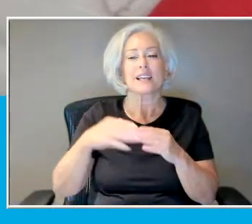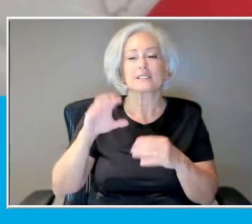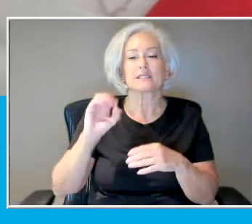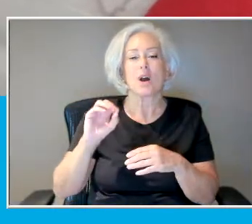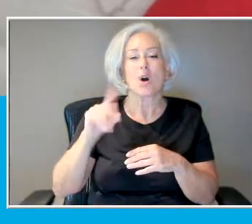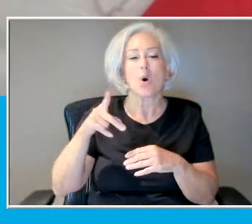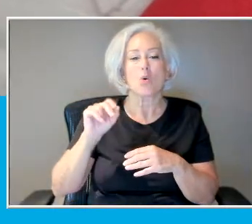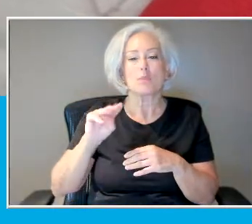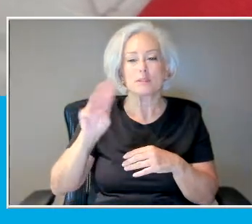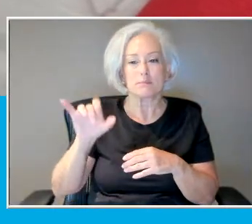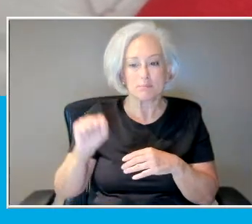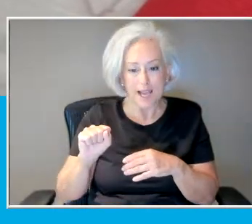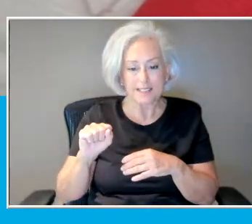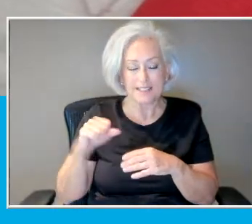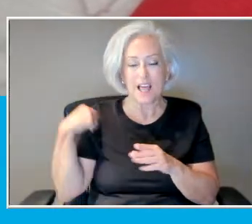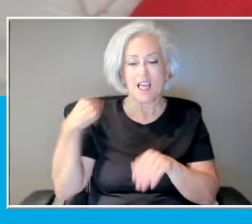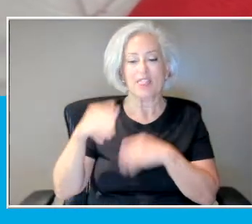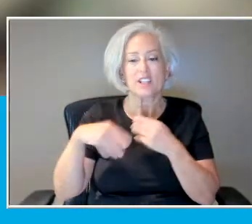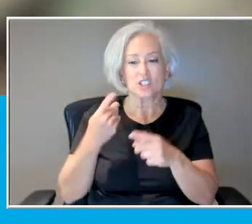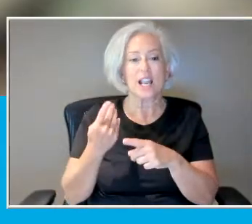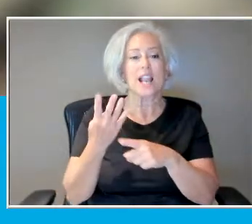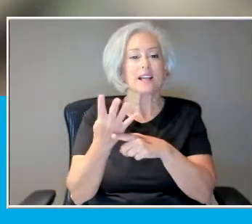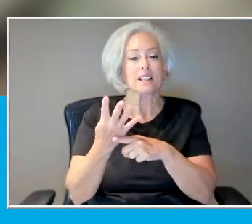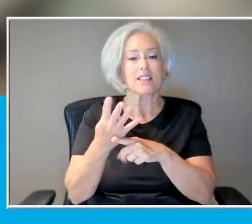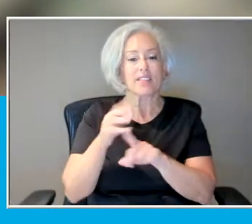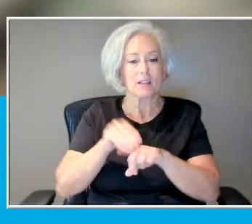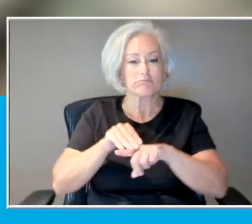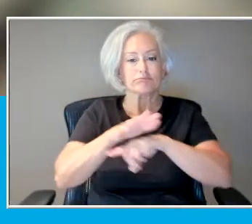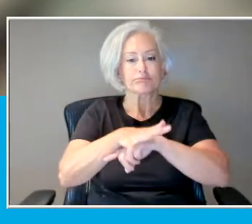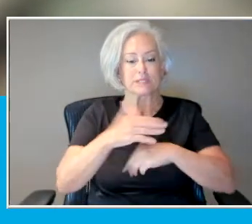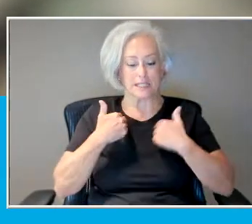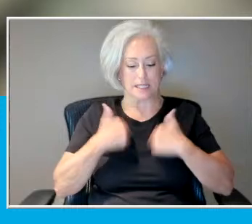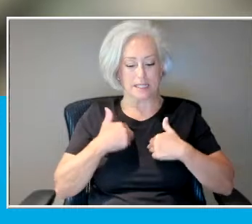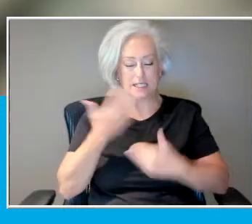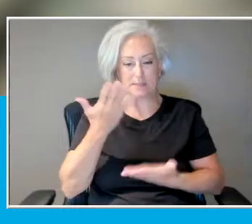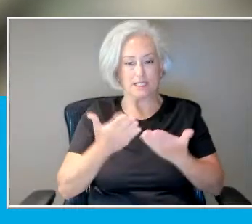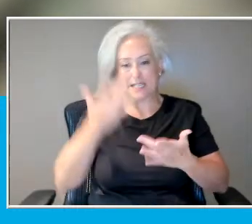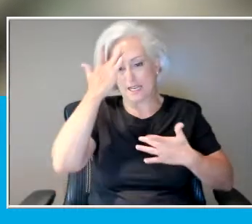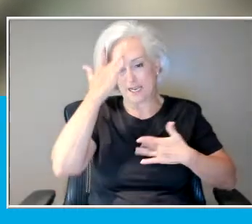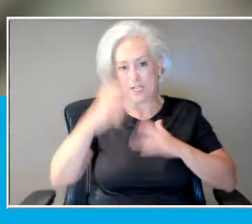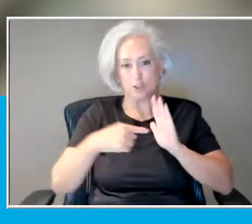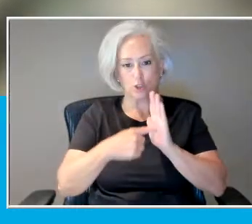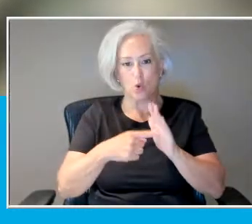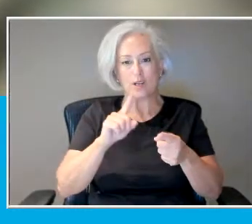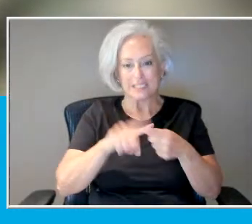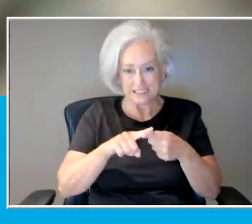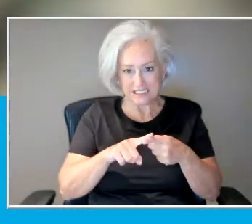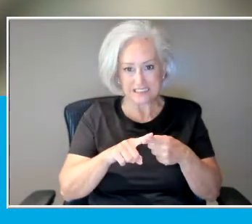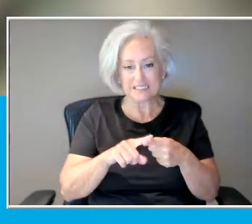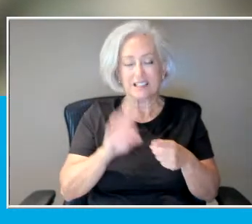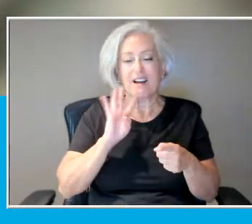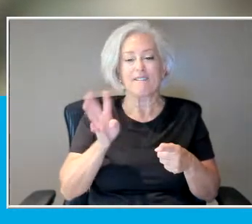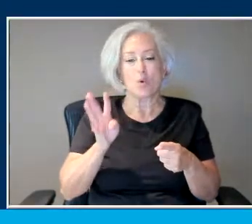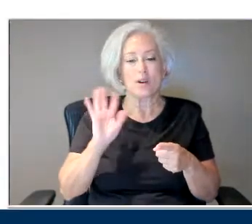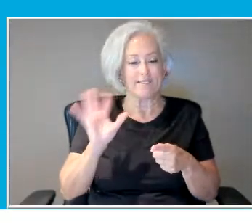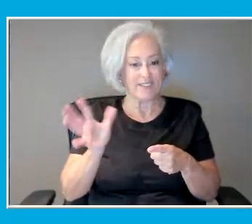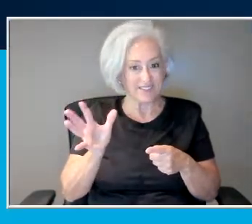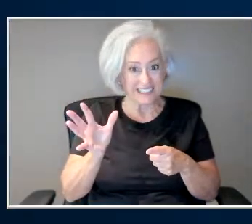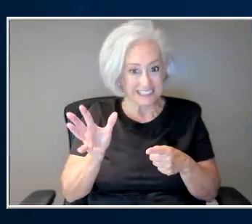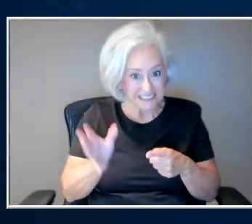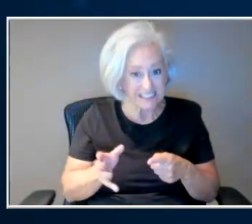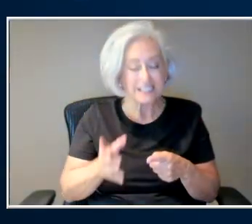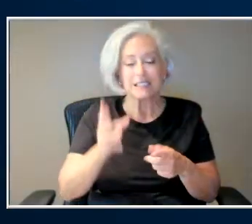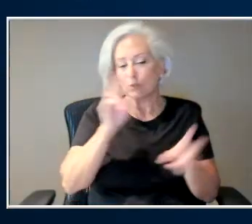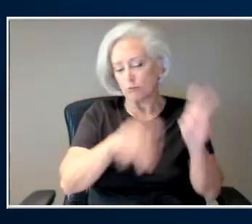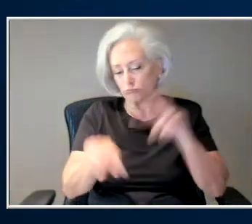that hurts the lungs but may not show symptoms until middle age. We explore the key signs of the condition and what it means for Becky's